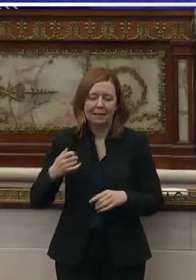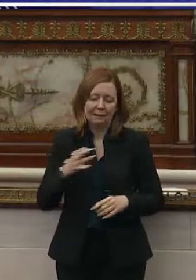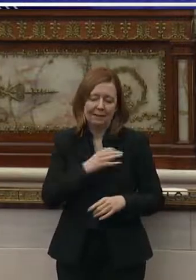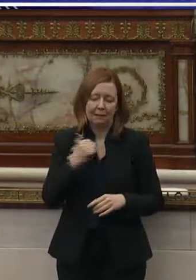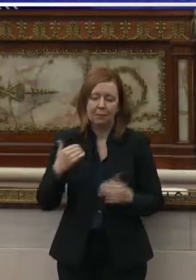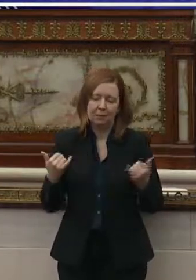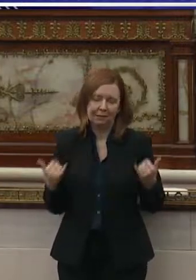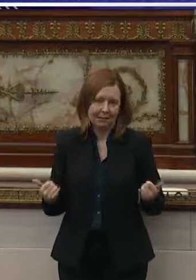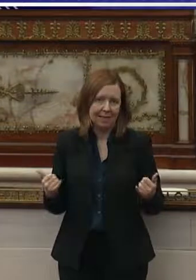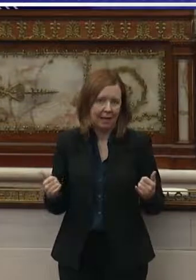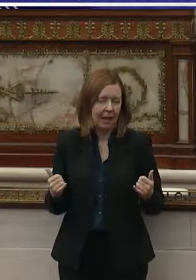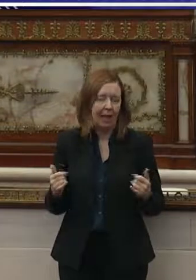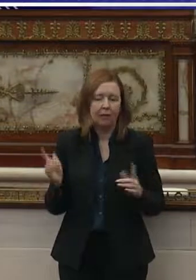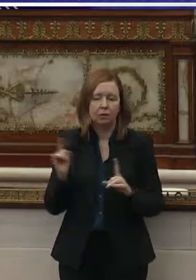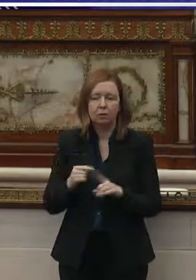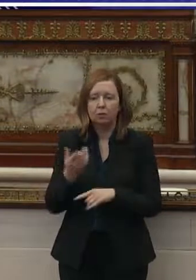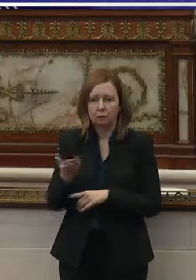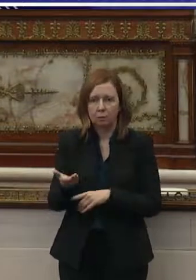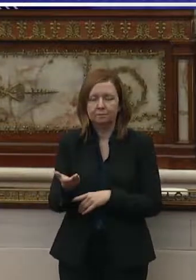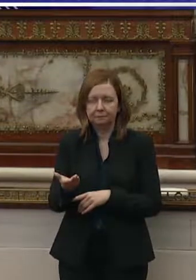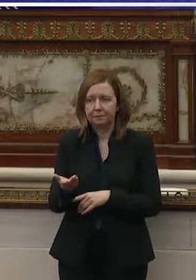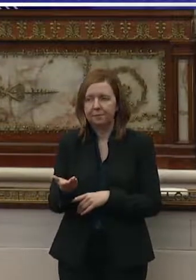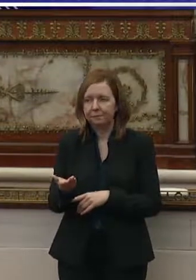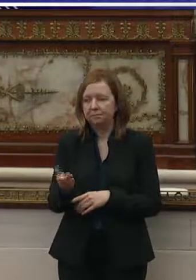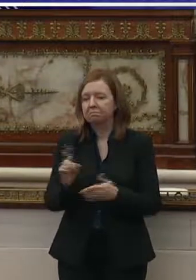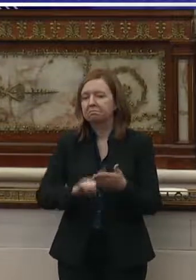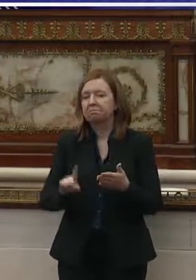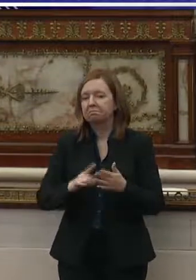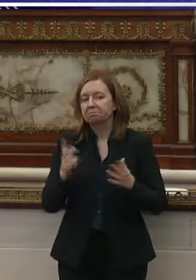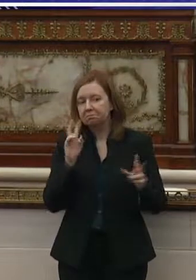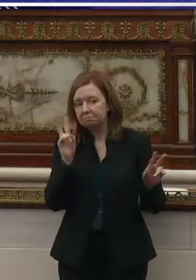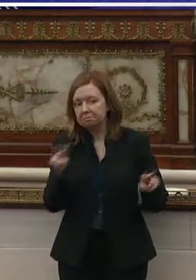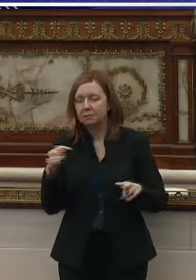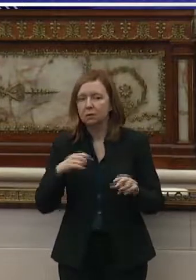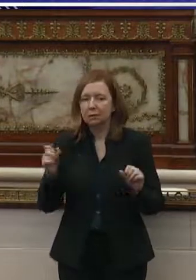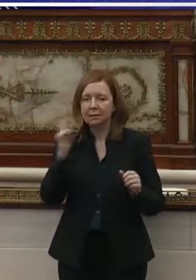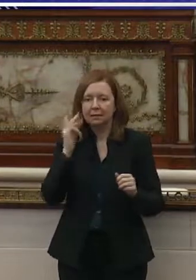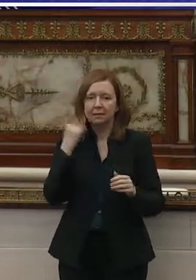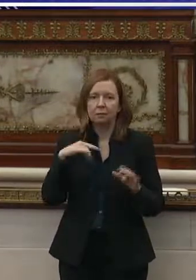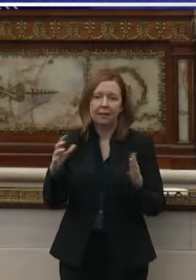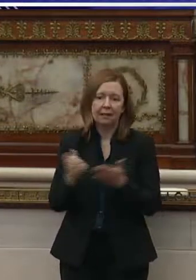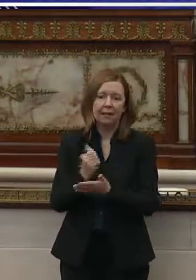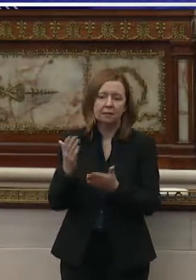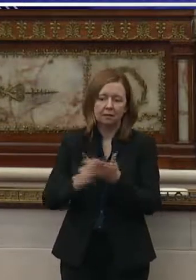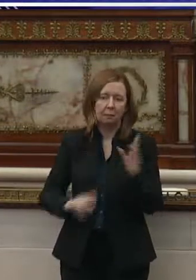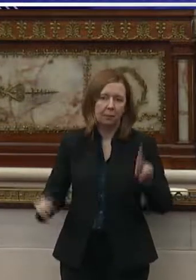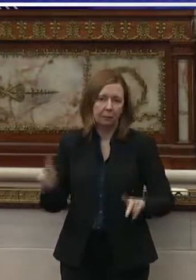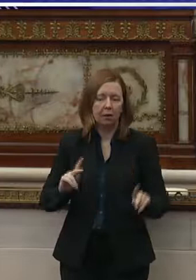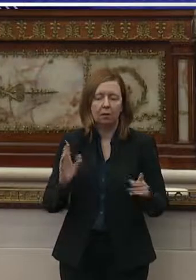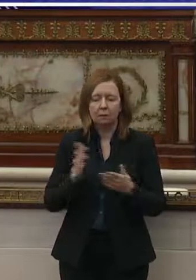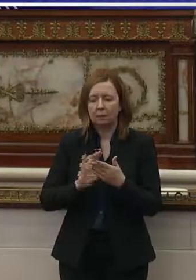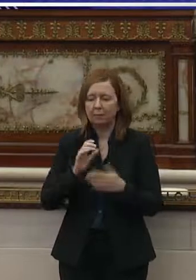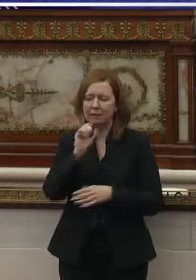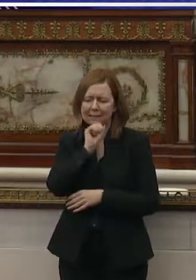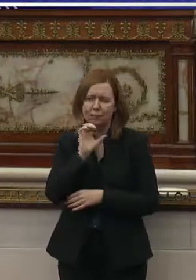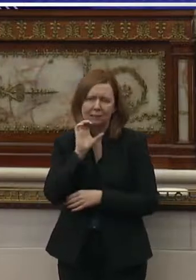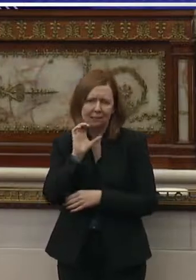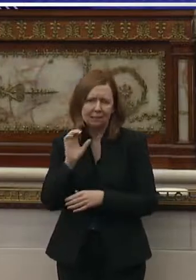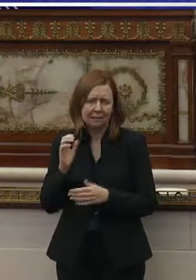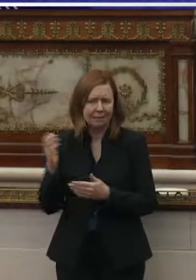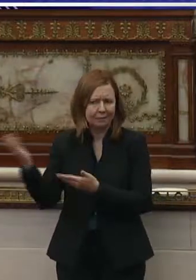earlier today to, sort of check out the scene so we could see if we could get some folks, some of our senior